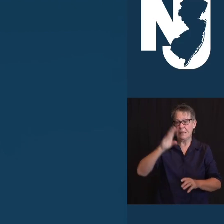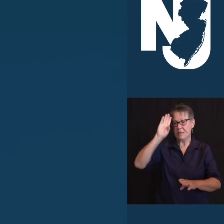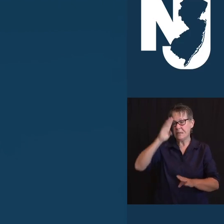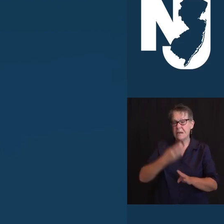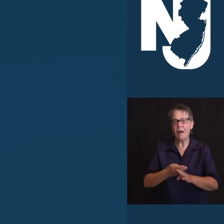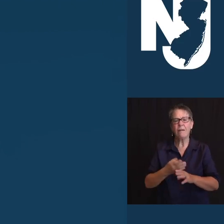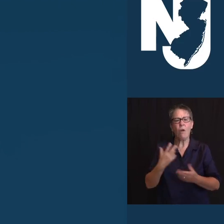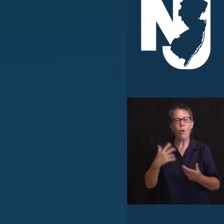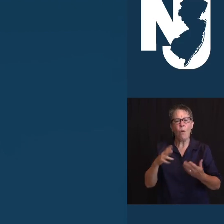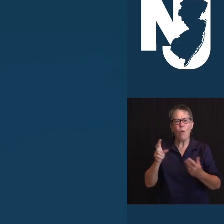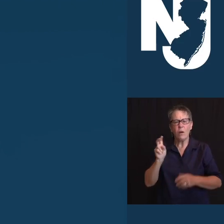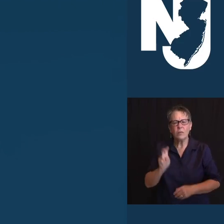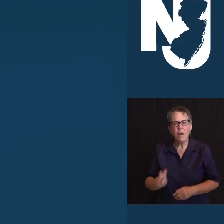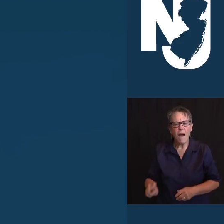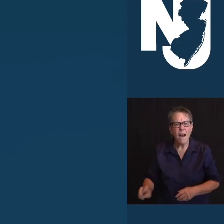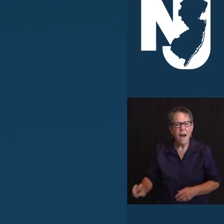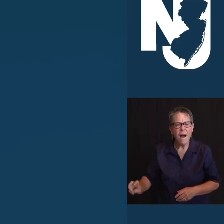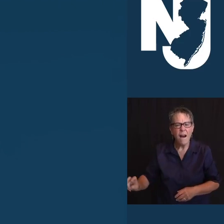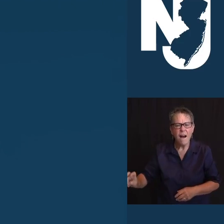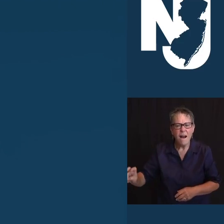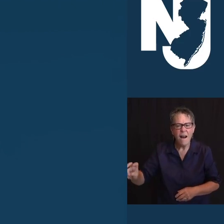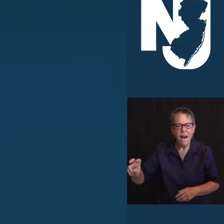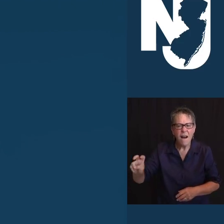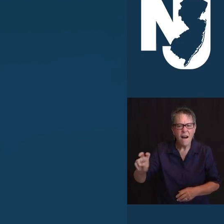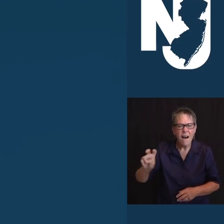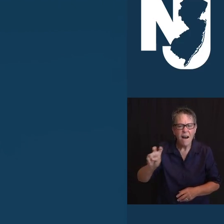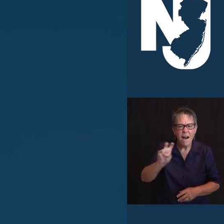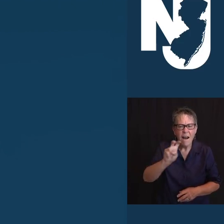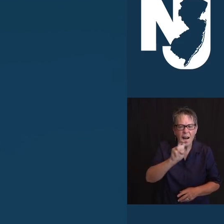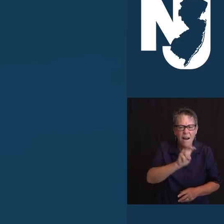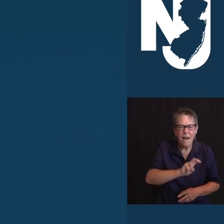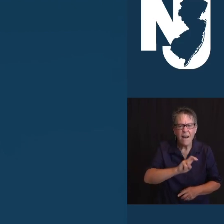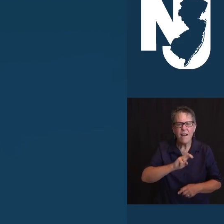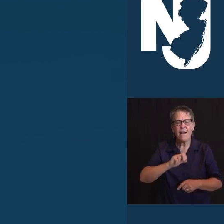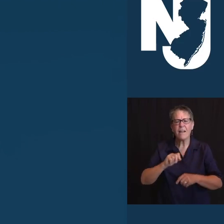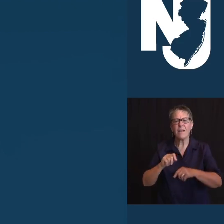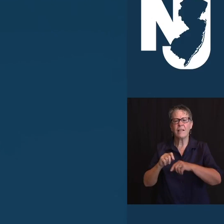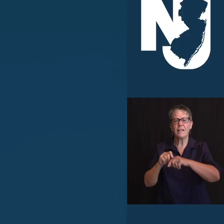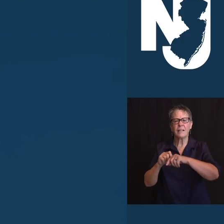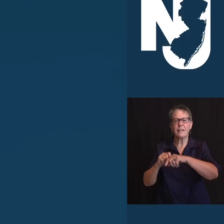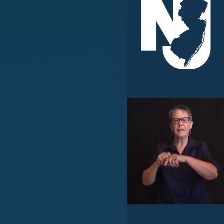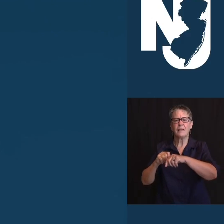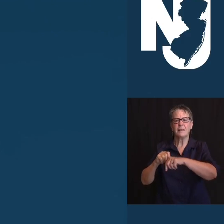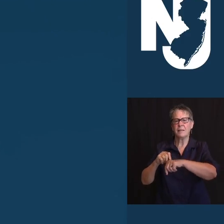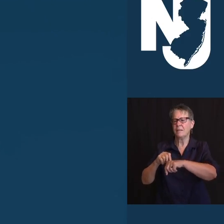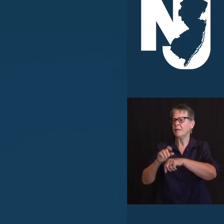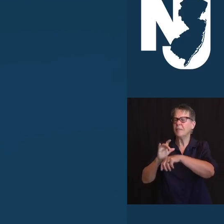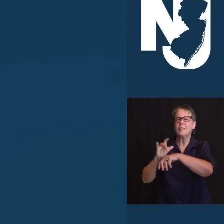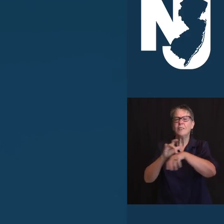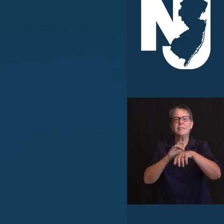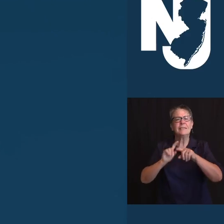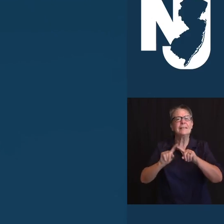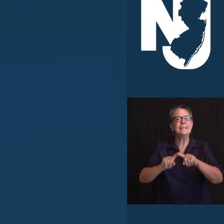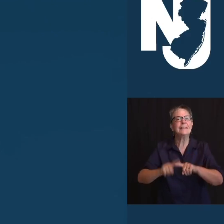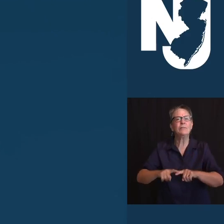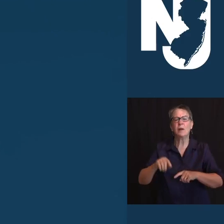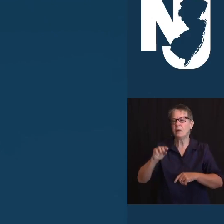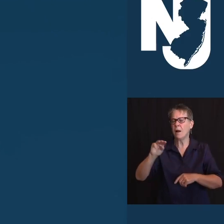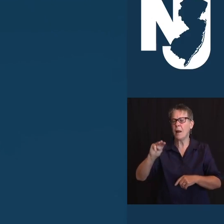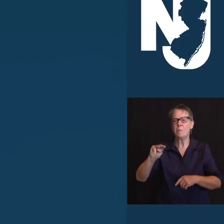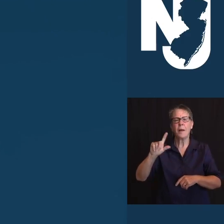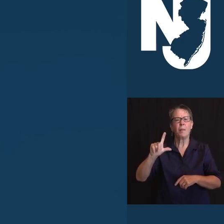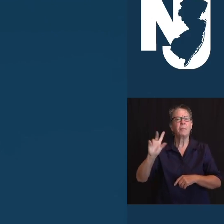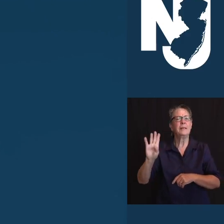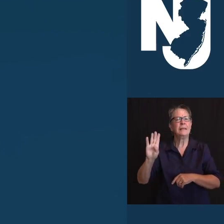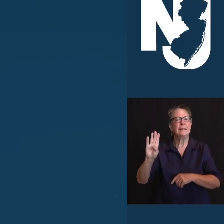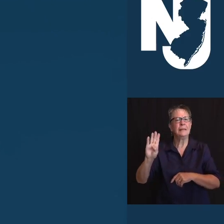league stadiums as many as they could reach. I had the honor of speaking with Jimmy, and I asked him his favorites. I wouldn't have guessed this one,